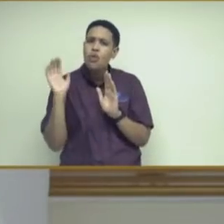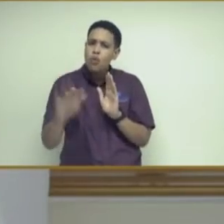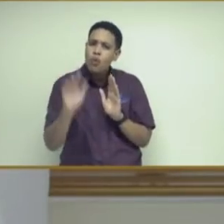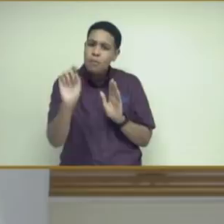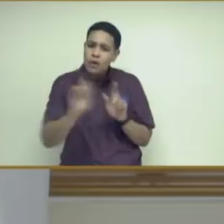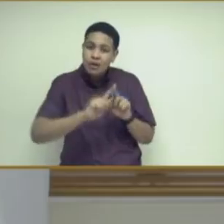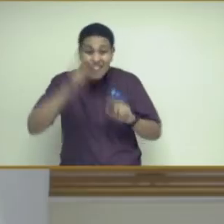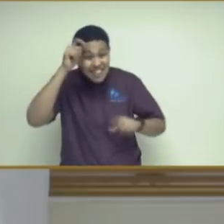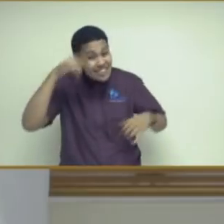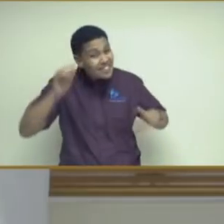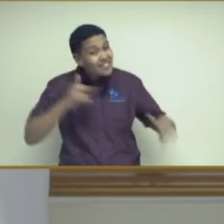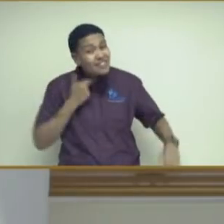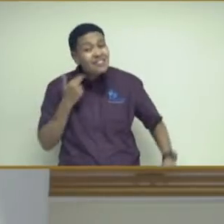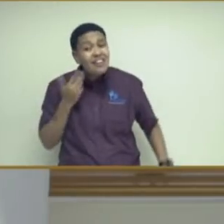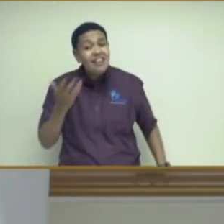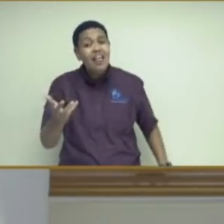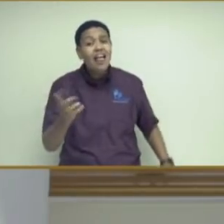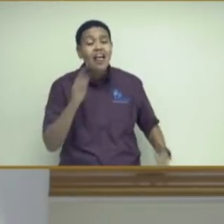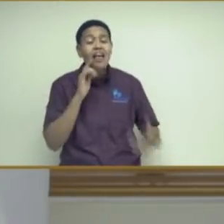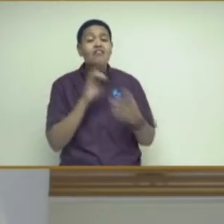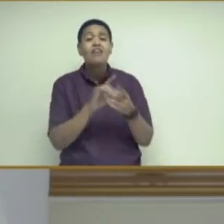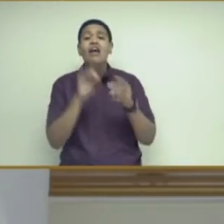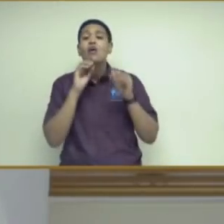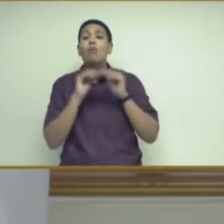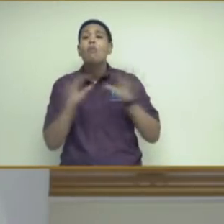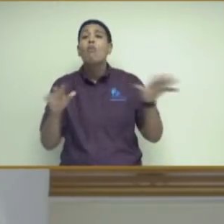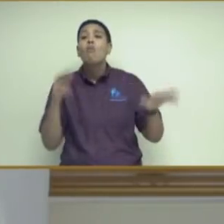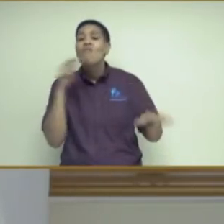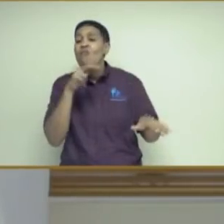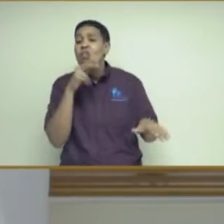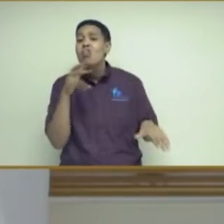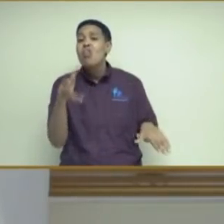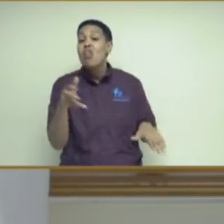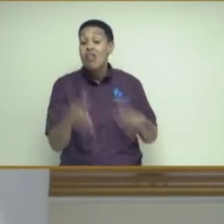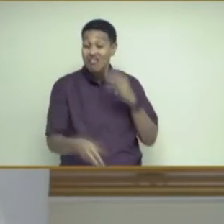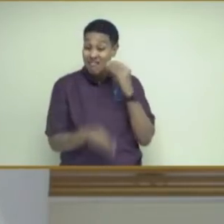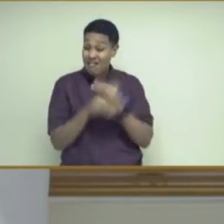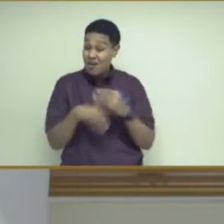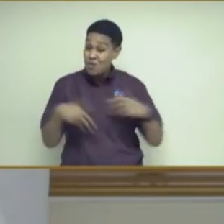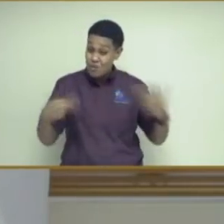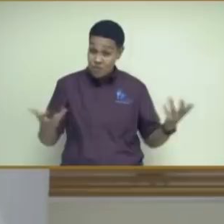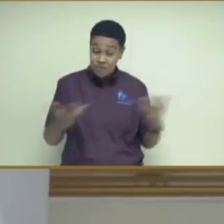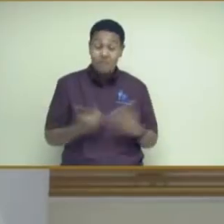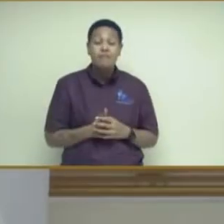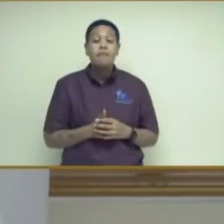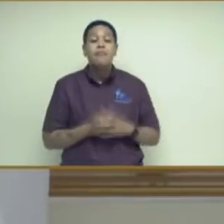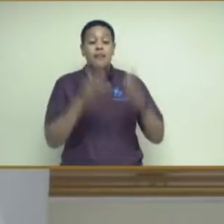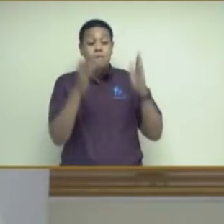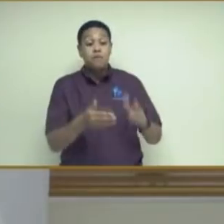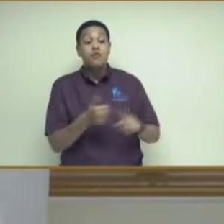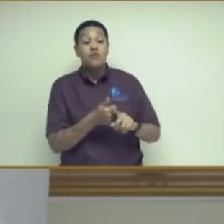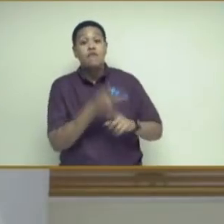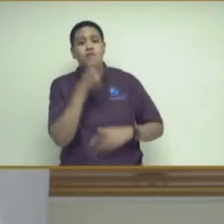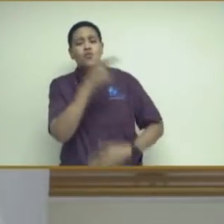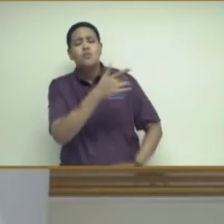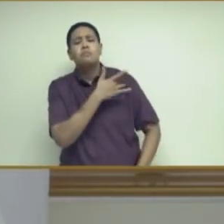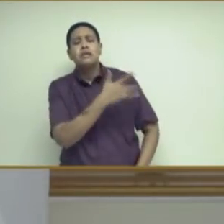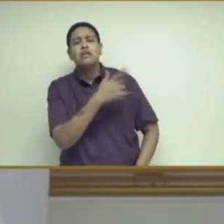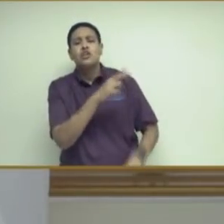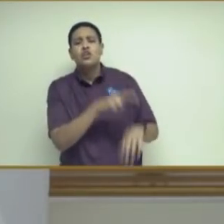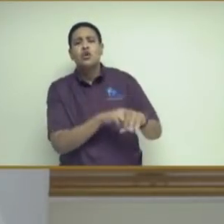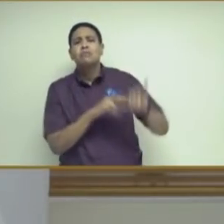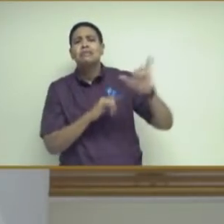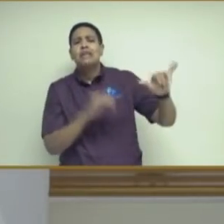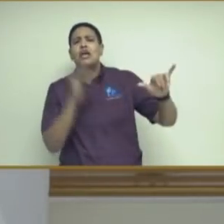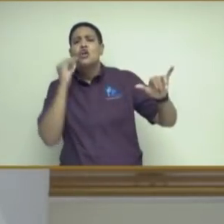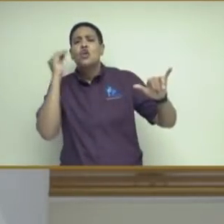threat in terms of the spread of the virus, and indeed persons who normally stay in